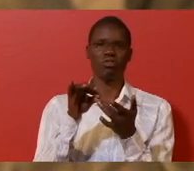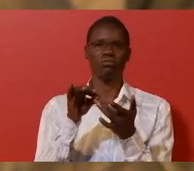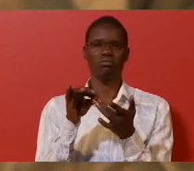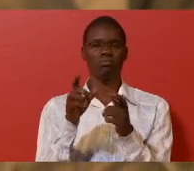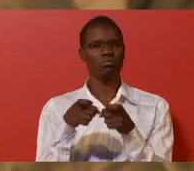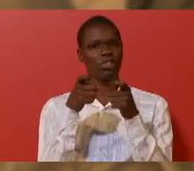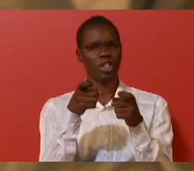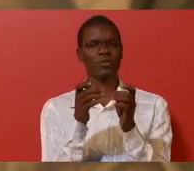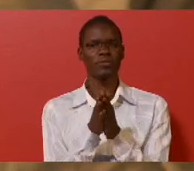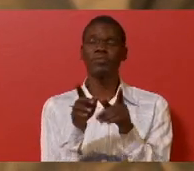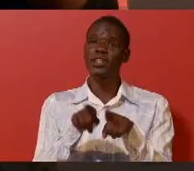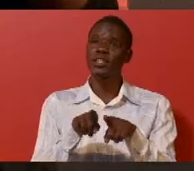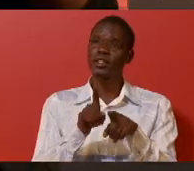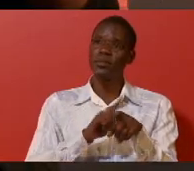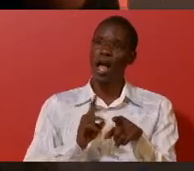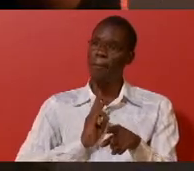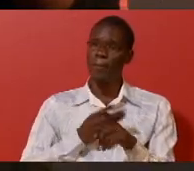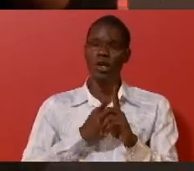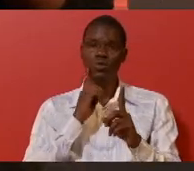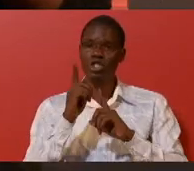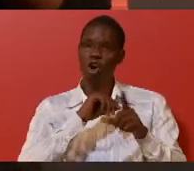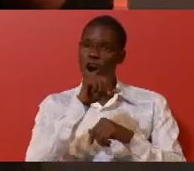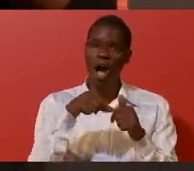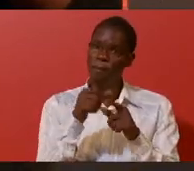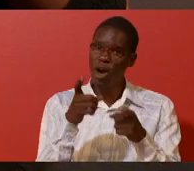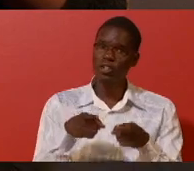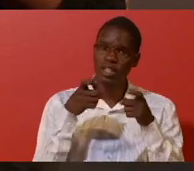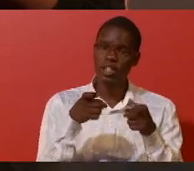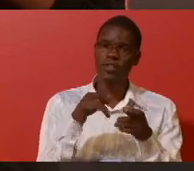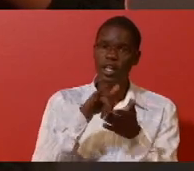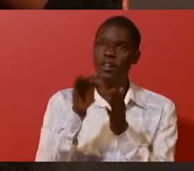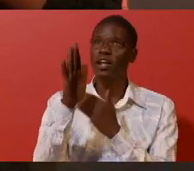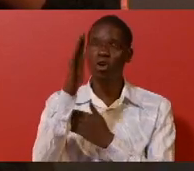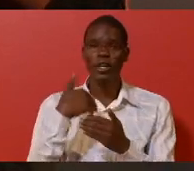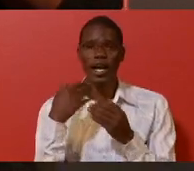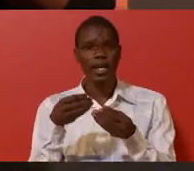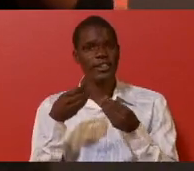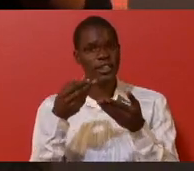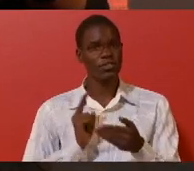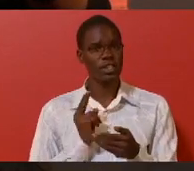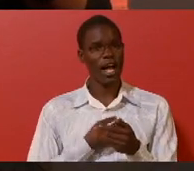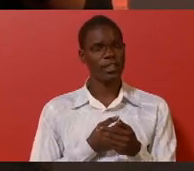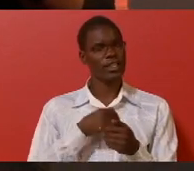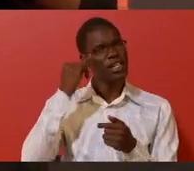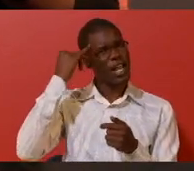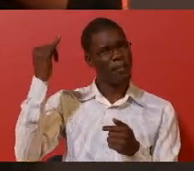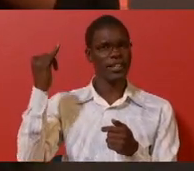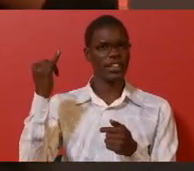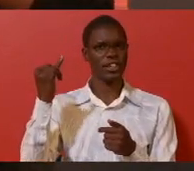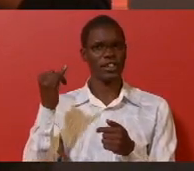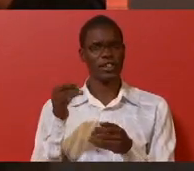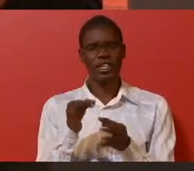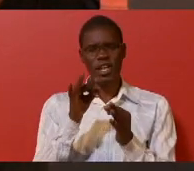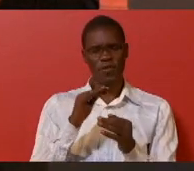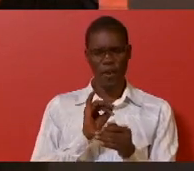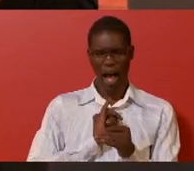gift. And when we talk about these gifts that God gives us, imagine if